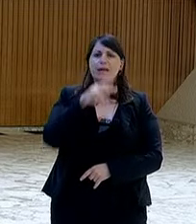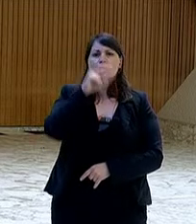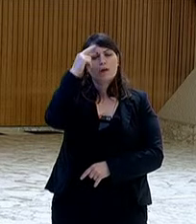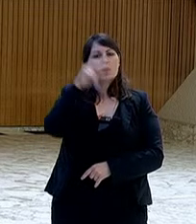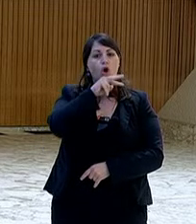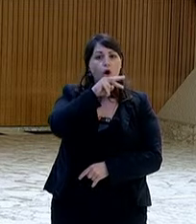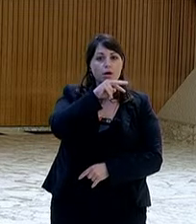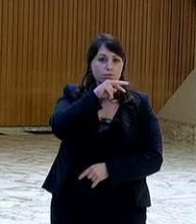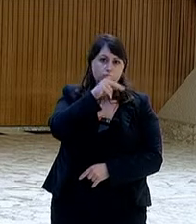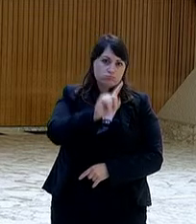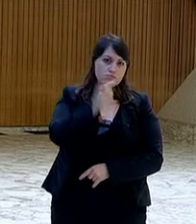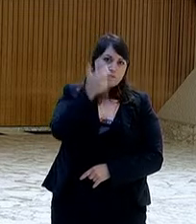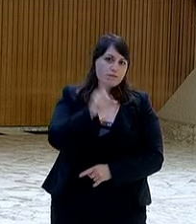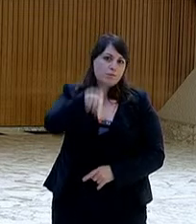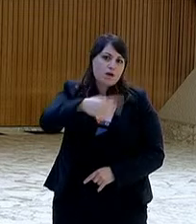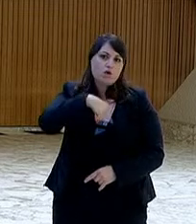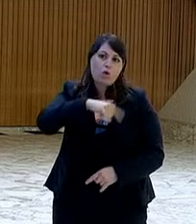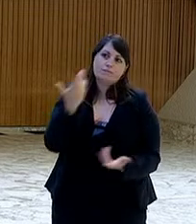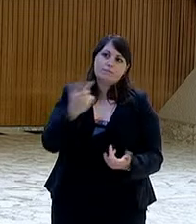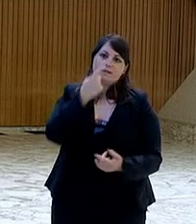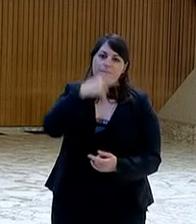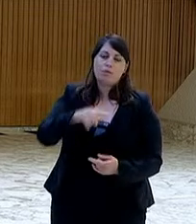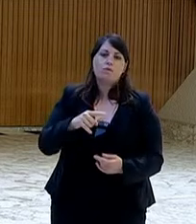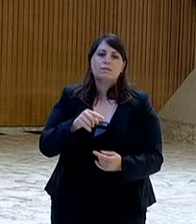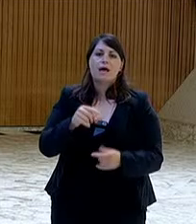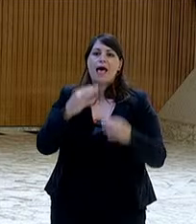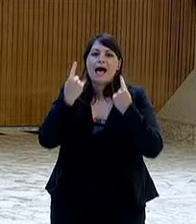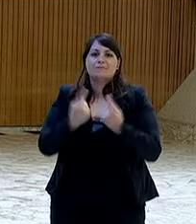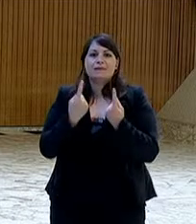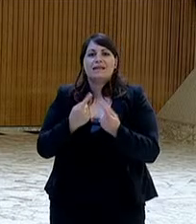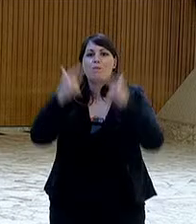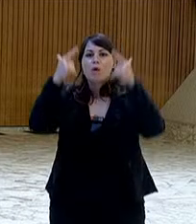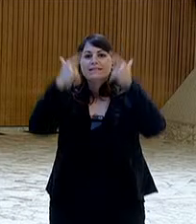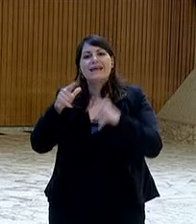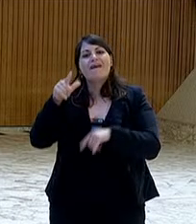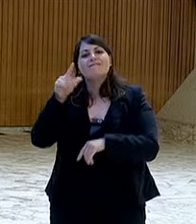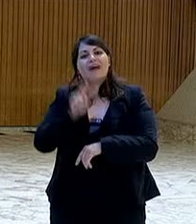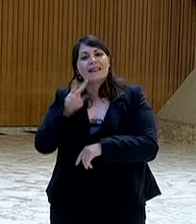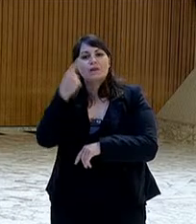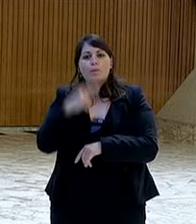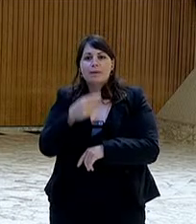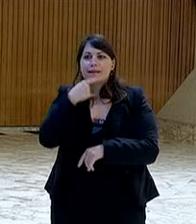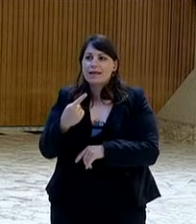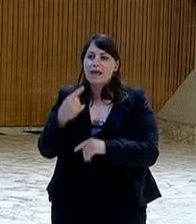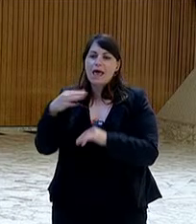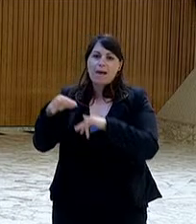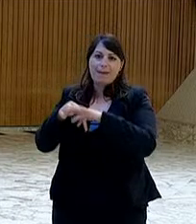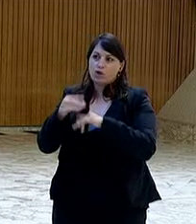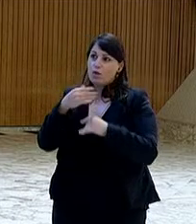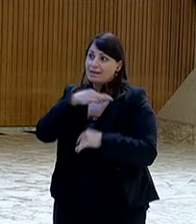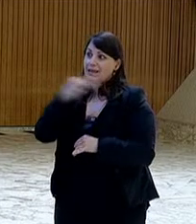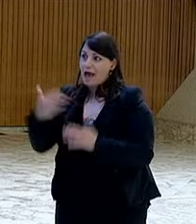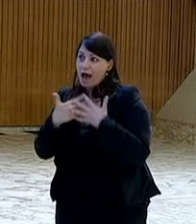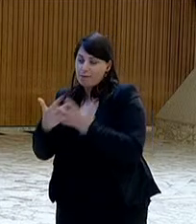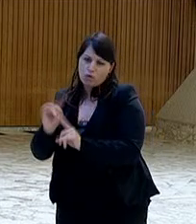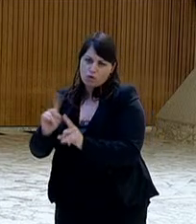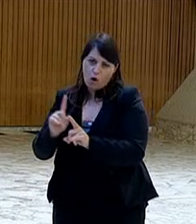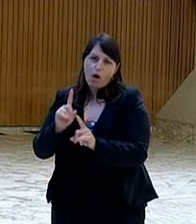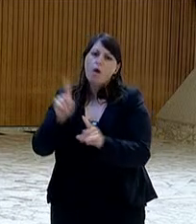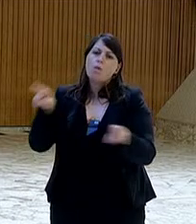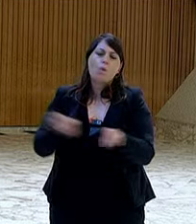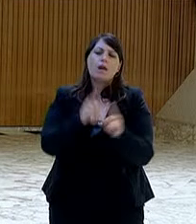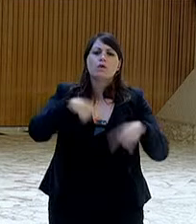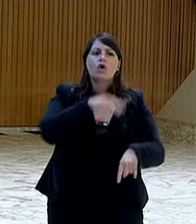year. Francis gives us papal homework. Speaking a few days after his own